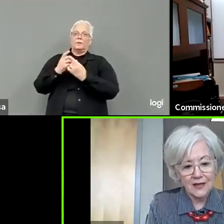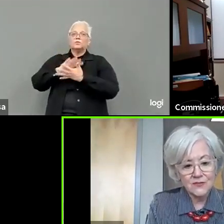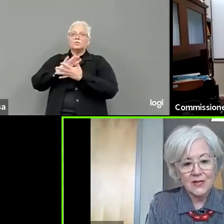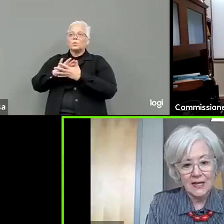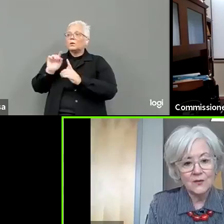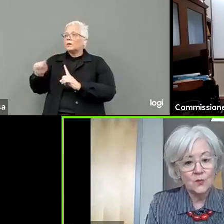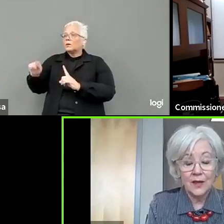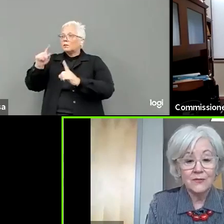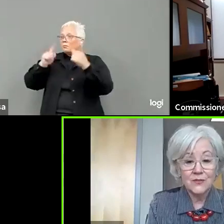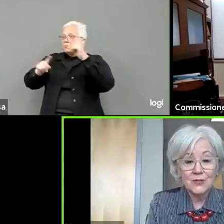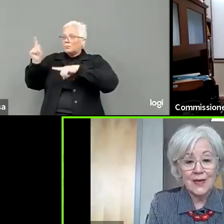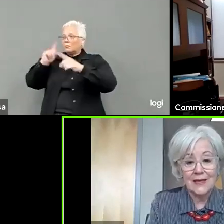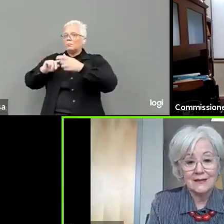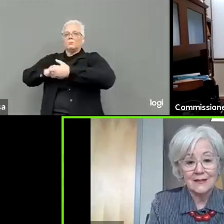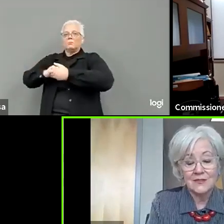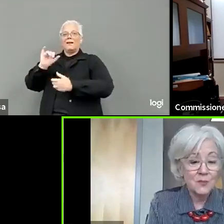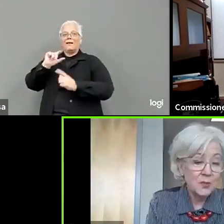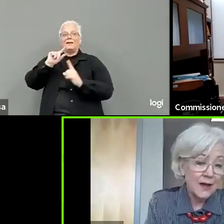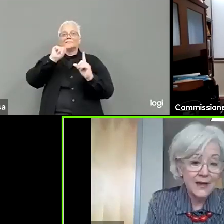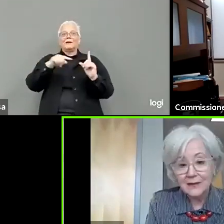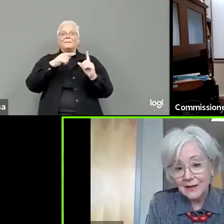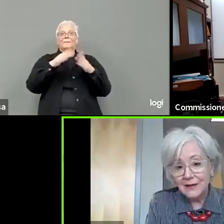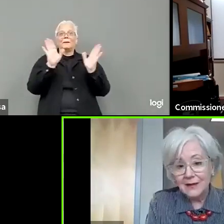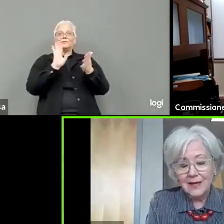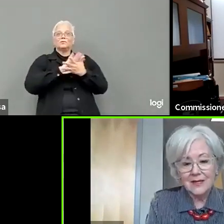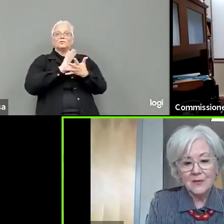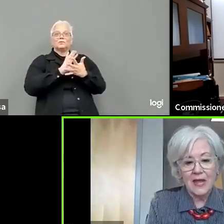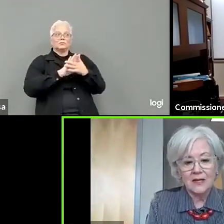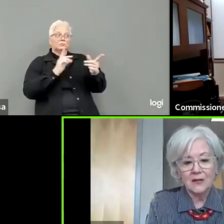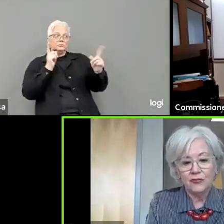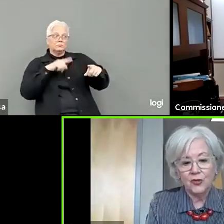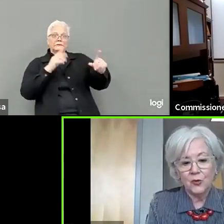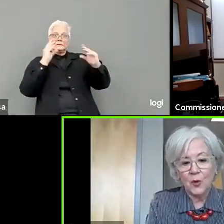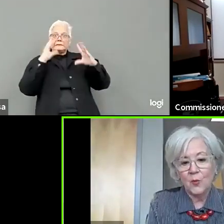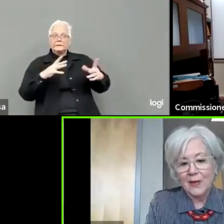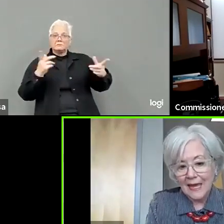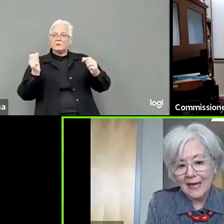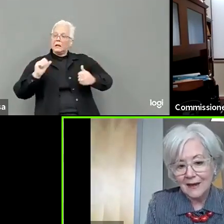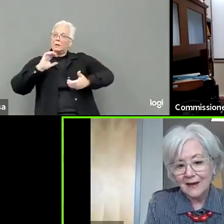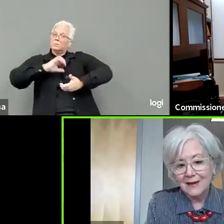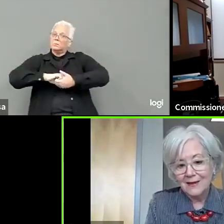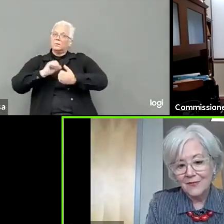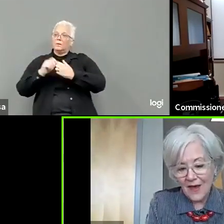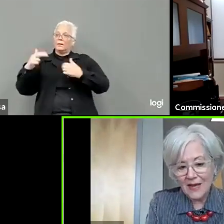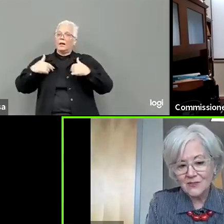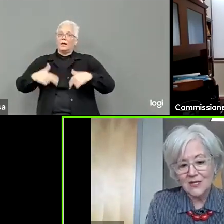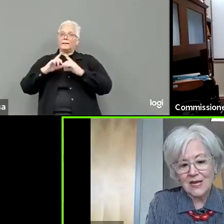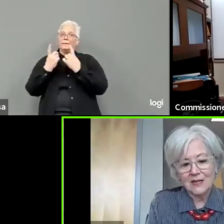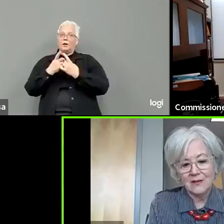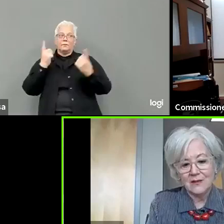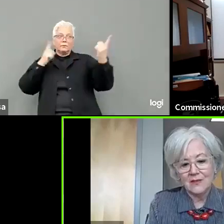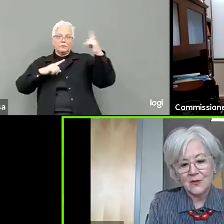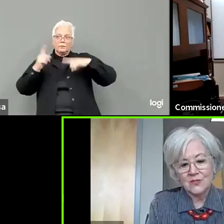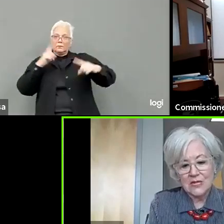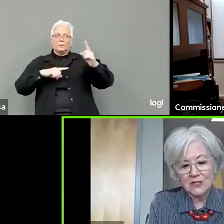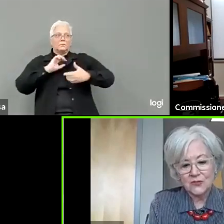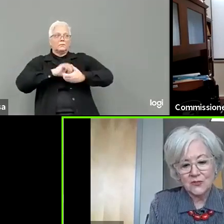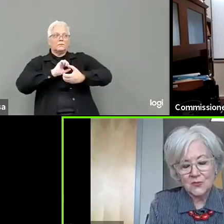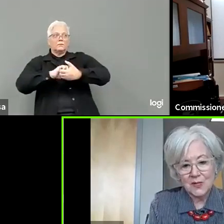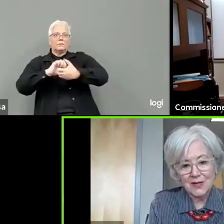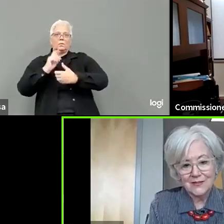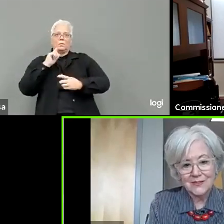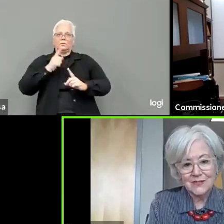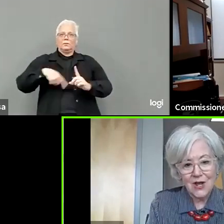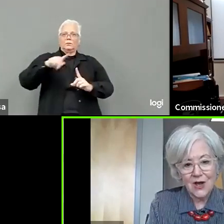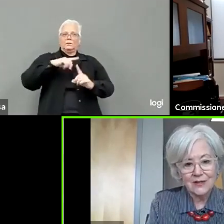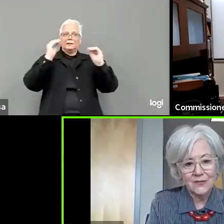teachers vaccinated, and would love to do that. It's a supply and demand issue, but we can't vaccinate those